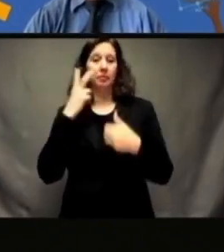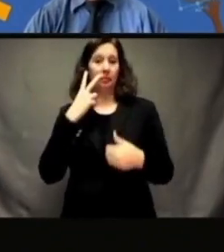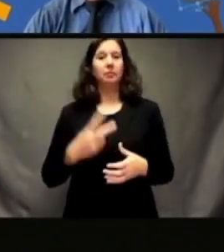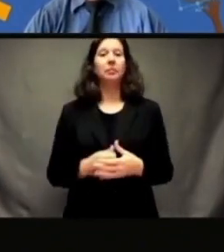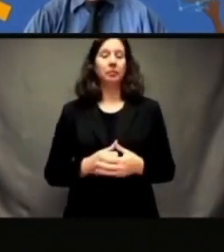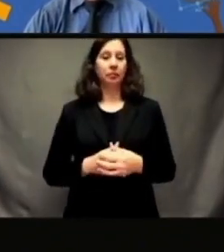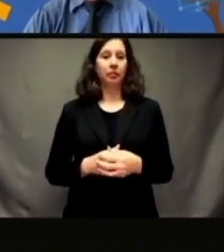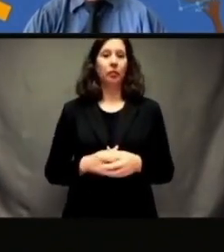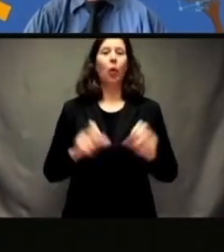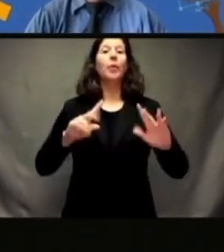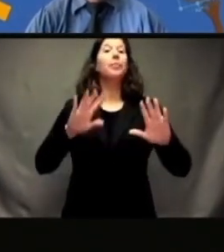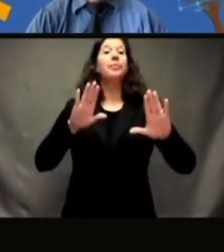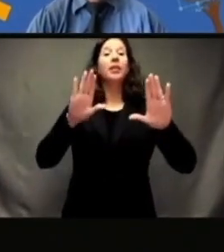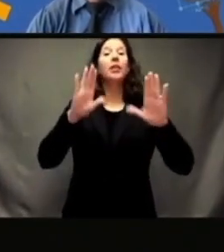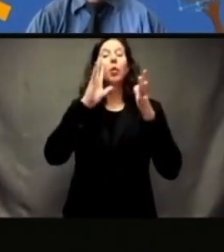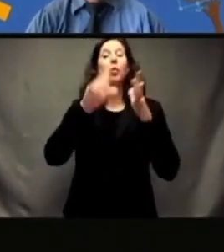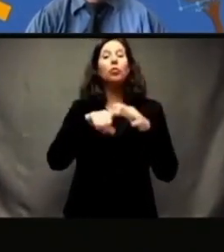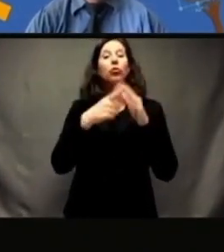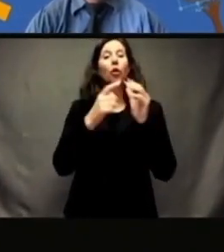we're going to start with